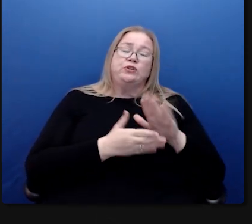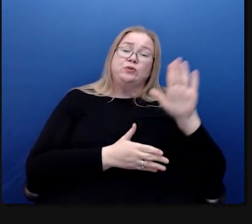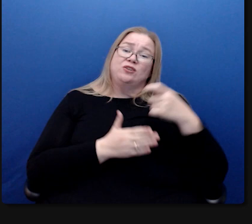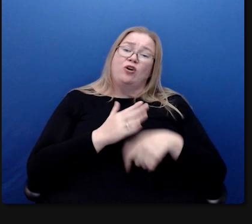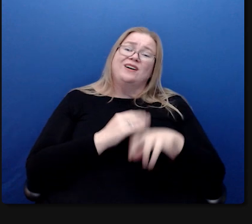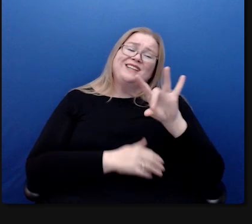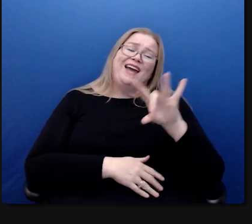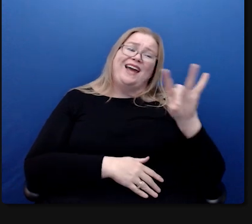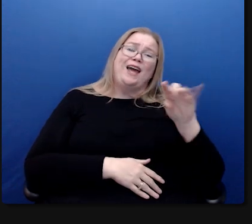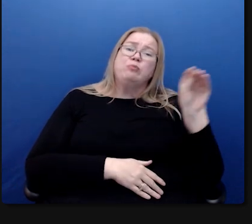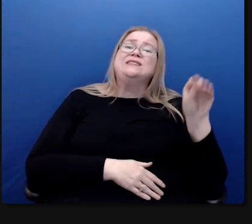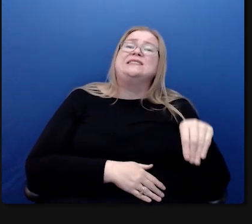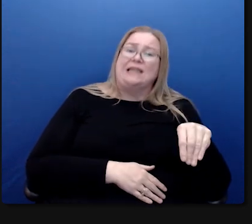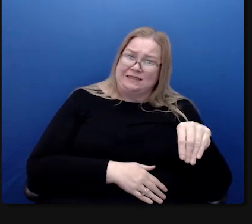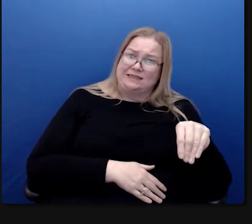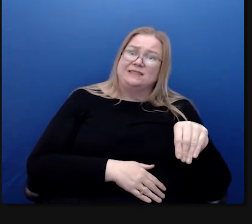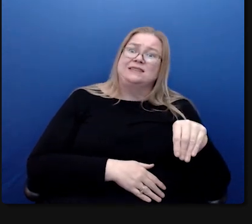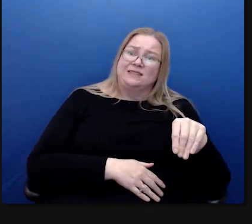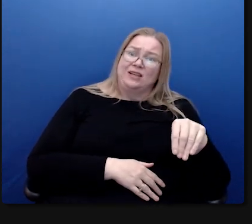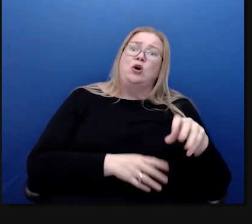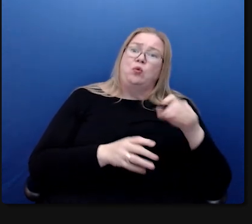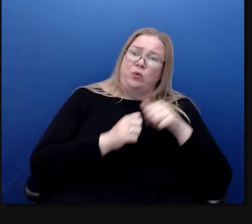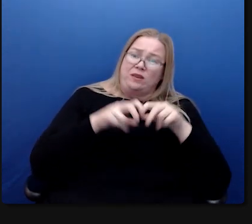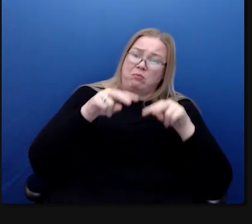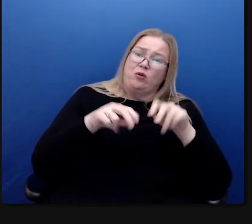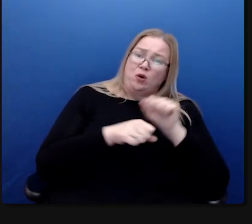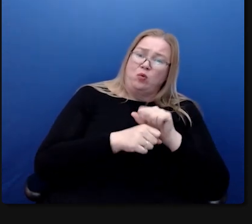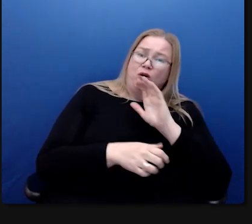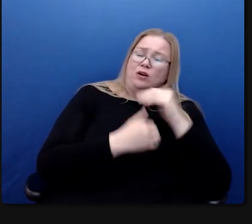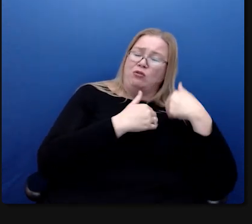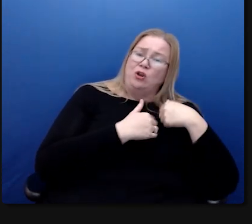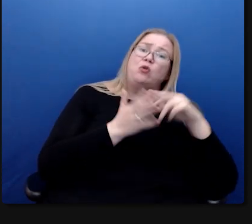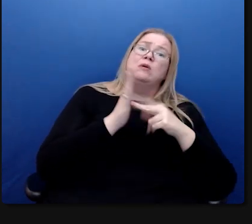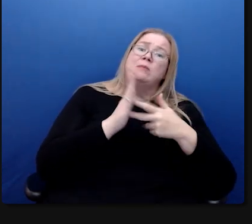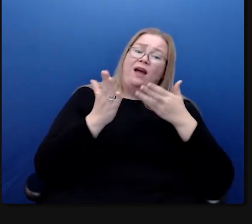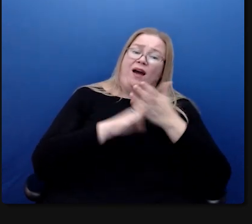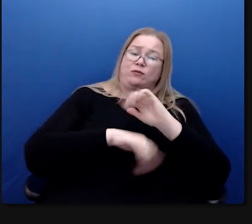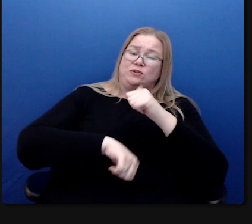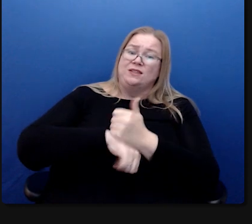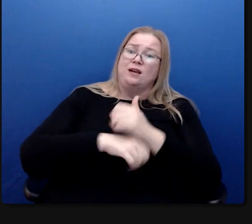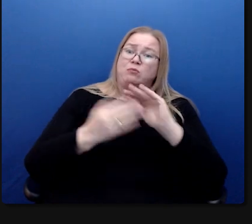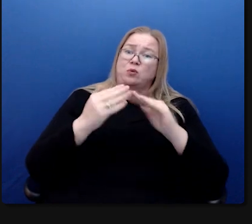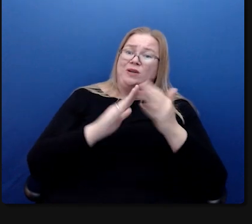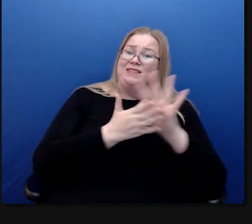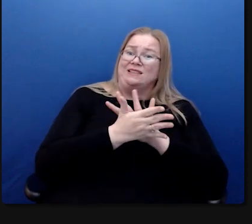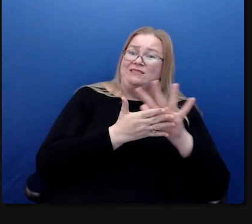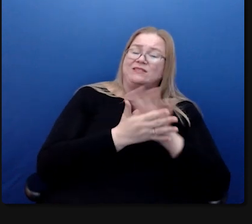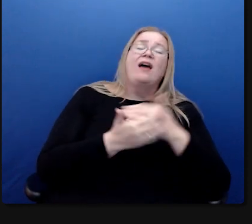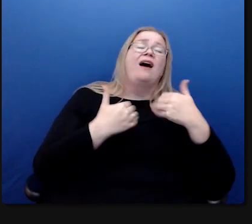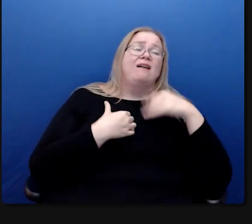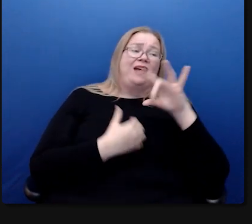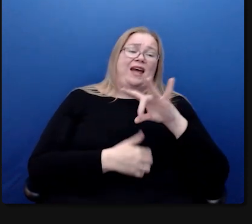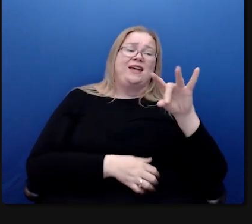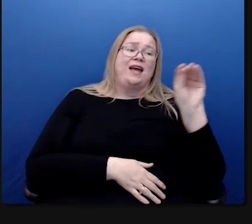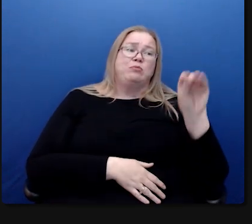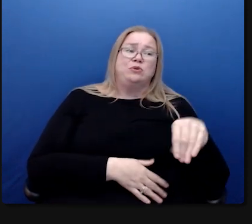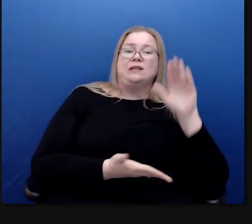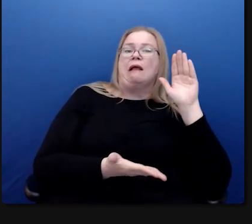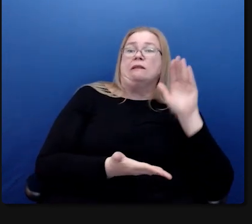retention. We know from surveys that have been done in the past 3 years by the Anti-Defamation League, one of